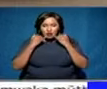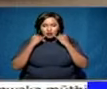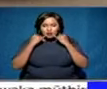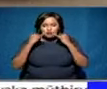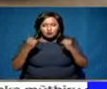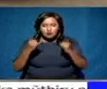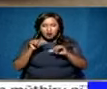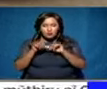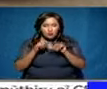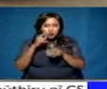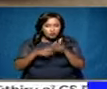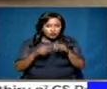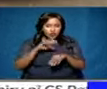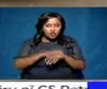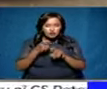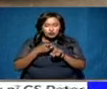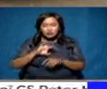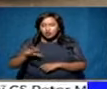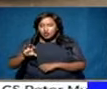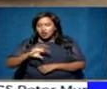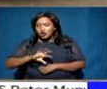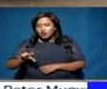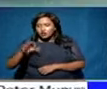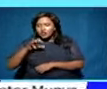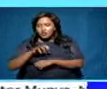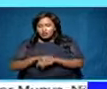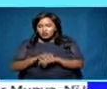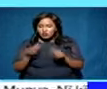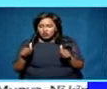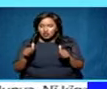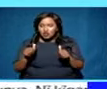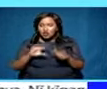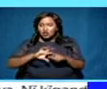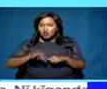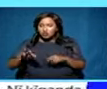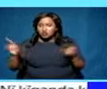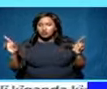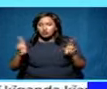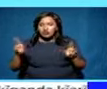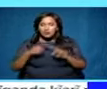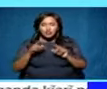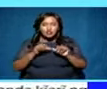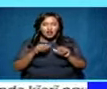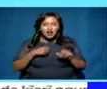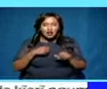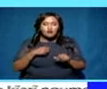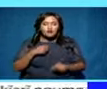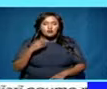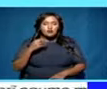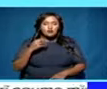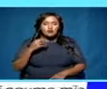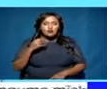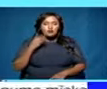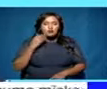the information that is coming from the counties. Counties are getting there. Not all counties are ready. We are not at 47,300 bed